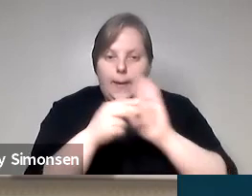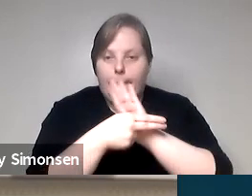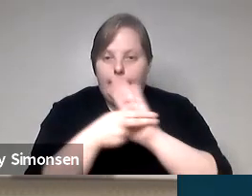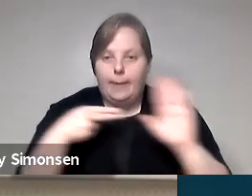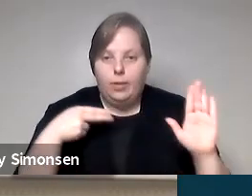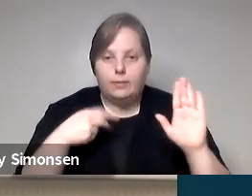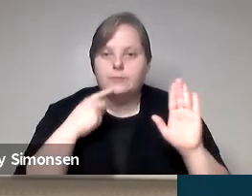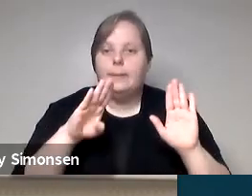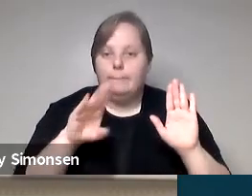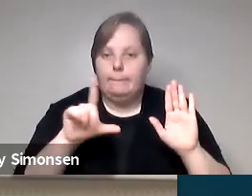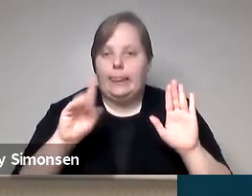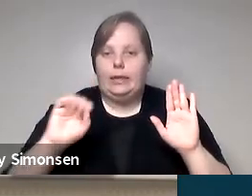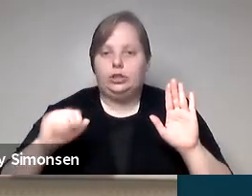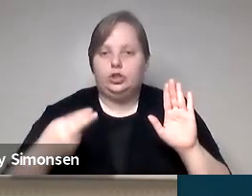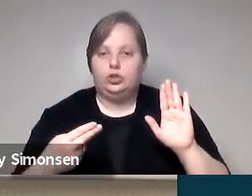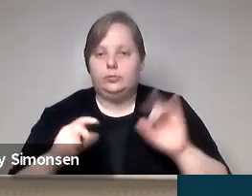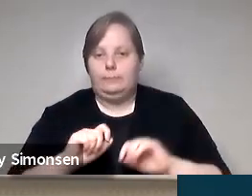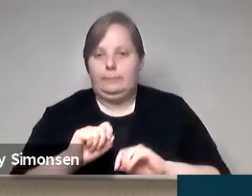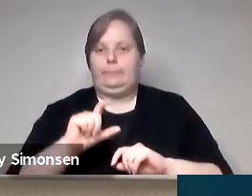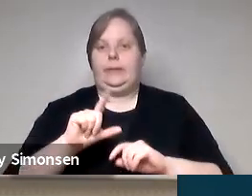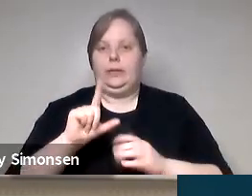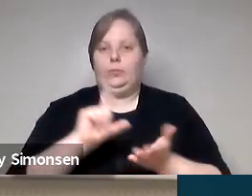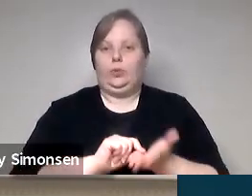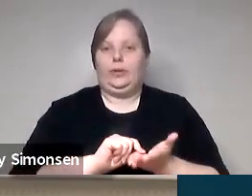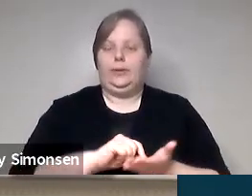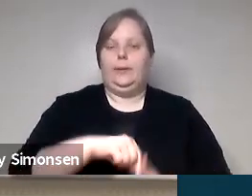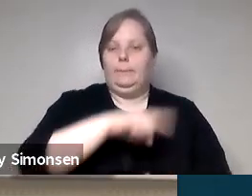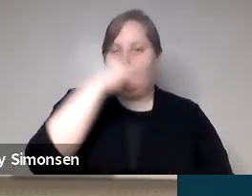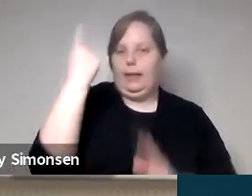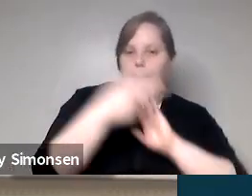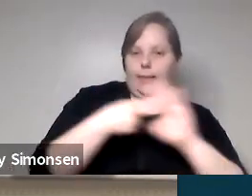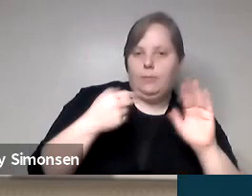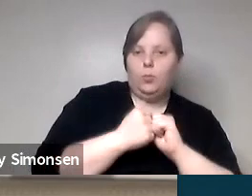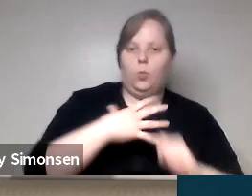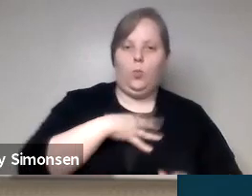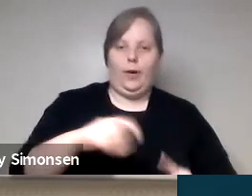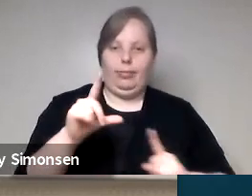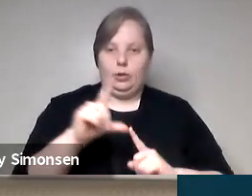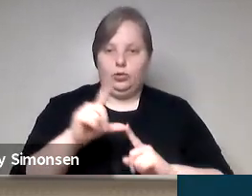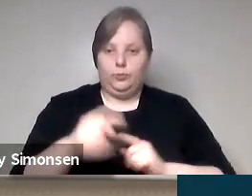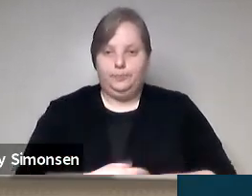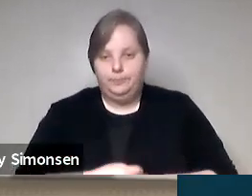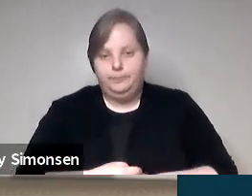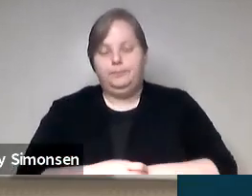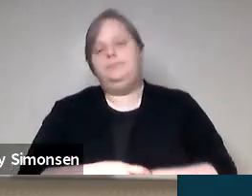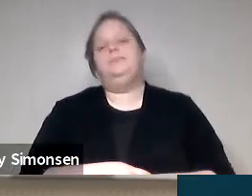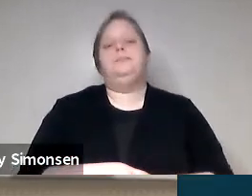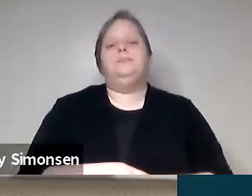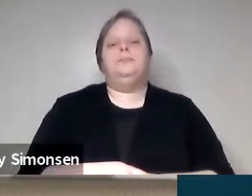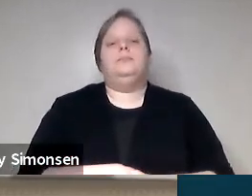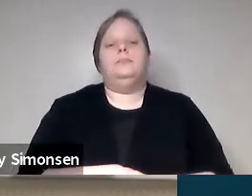itself, we do have a large print, black with white letter label that says bleach.